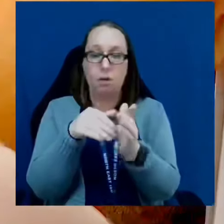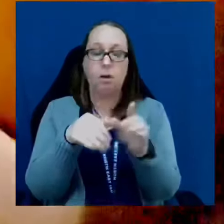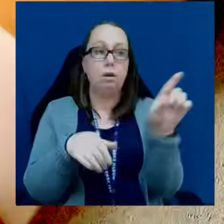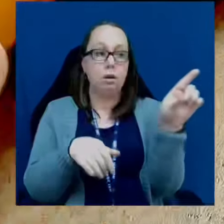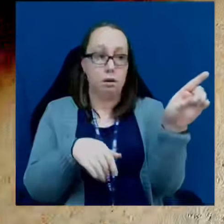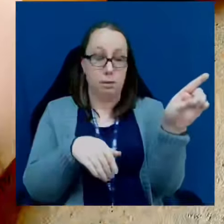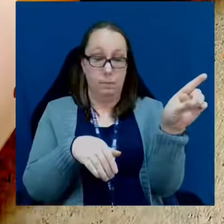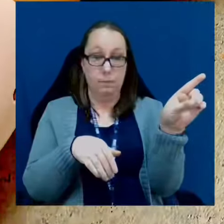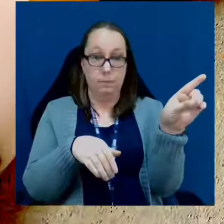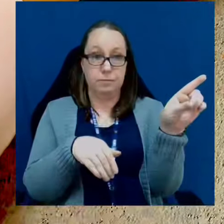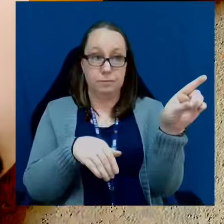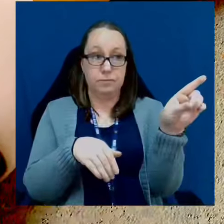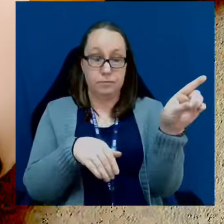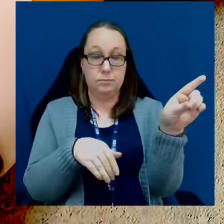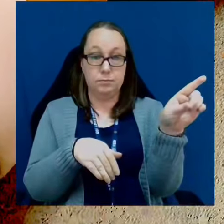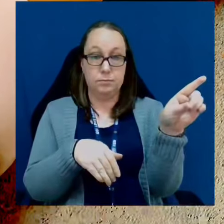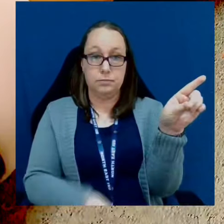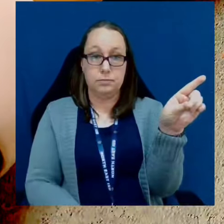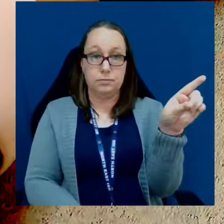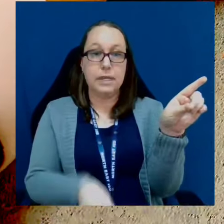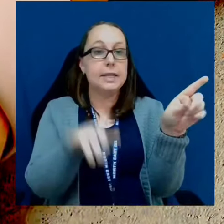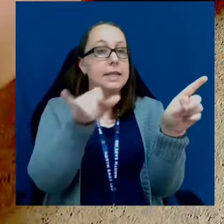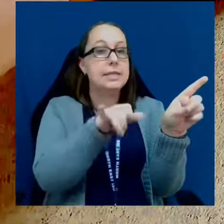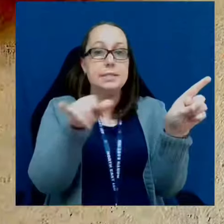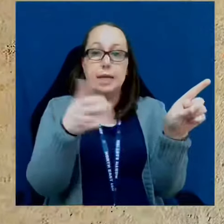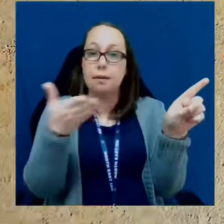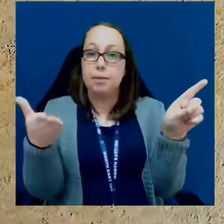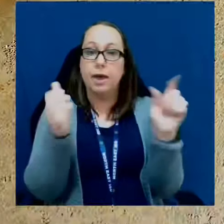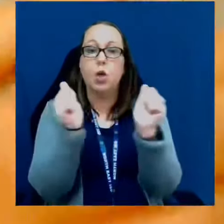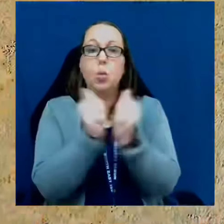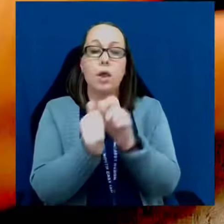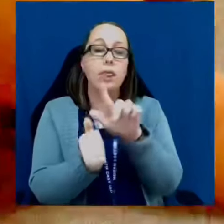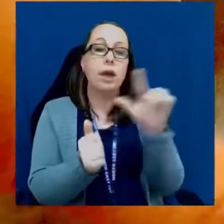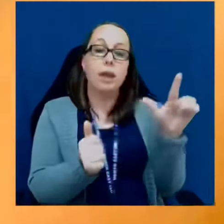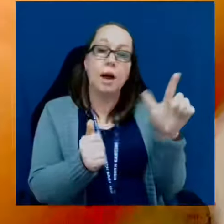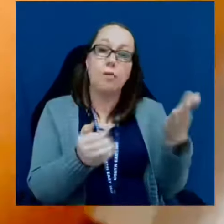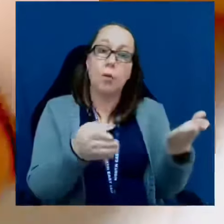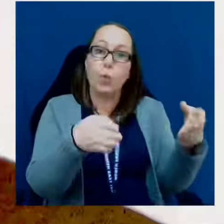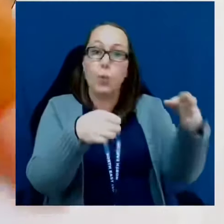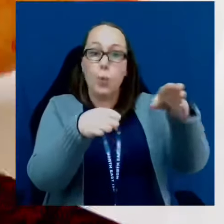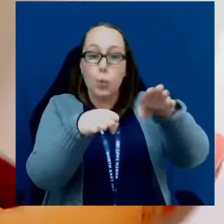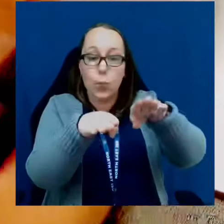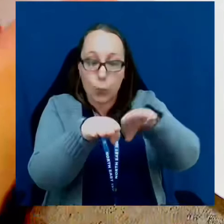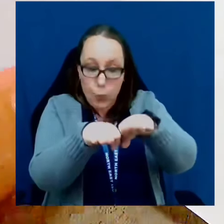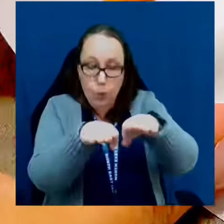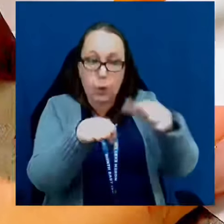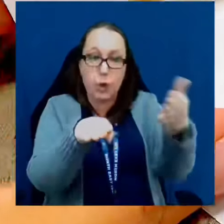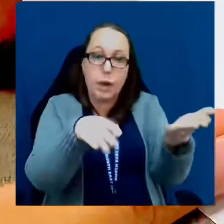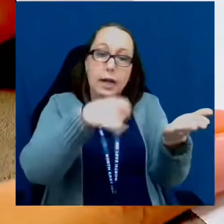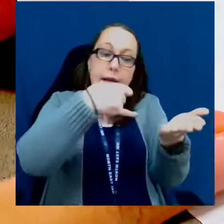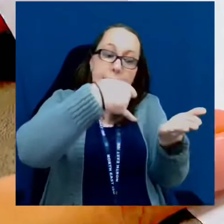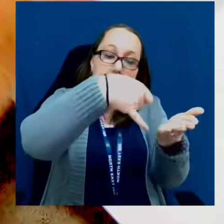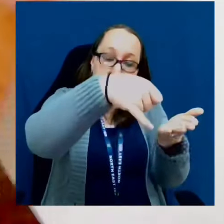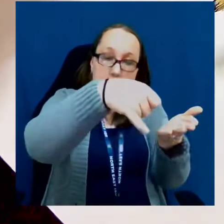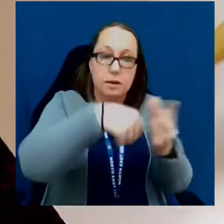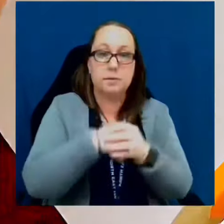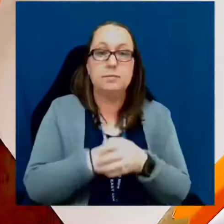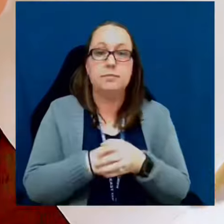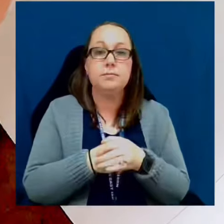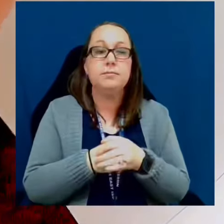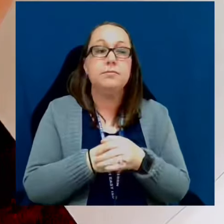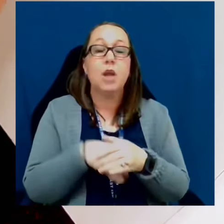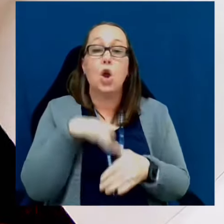it, crease it, open it up, and you're going to do the same thing with the left side. Fold it, crease it, and open it up. Then you're going